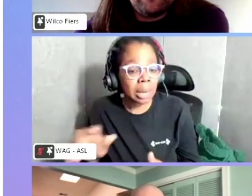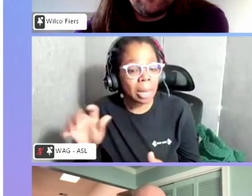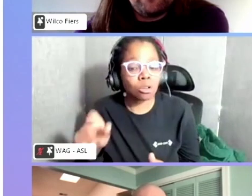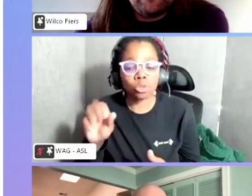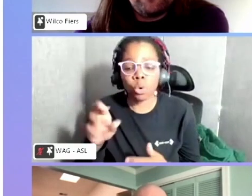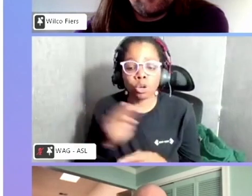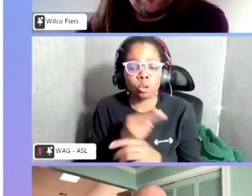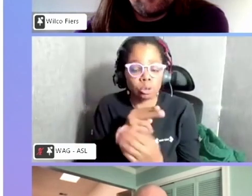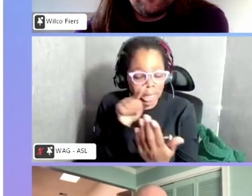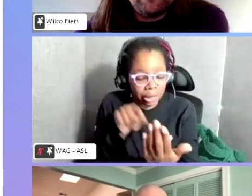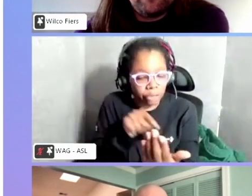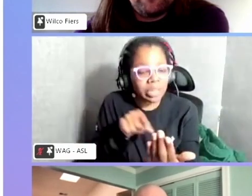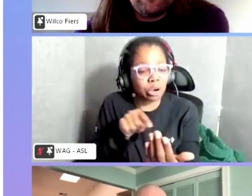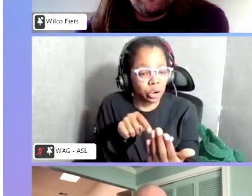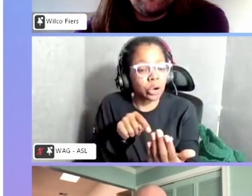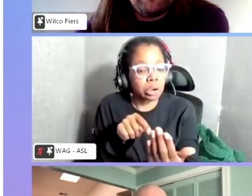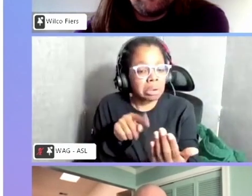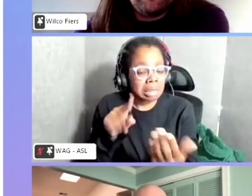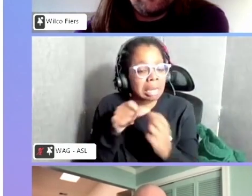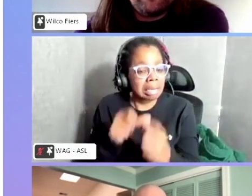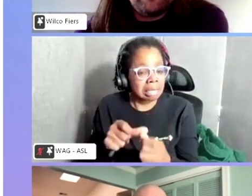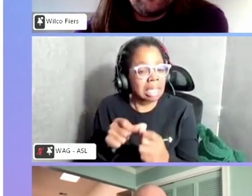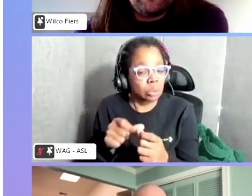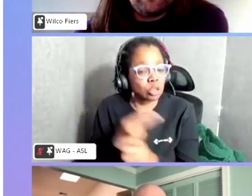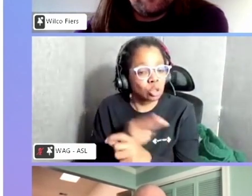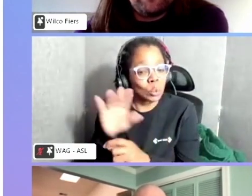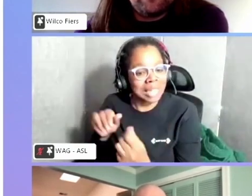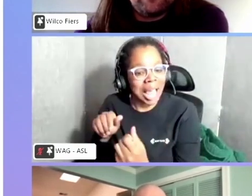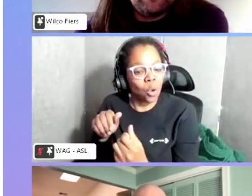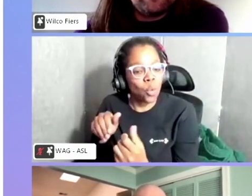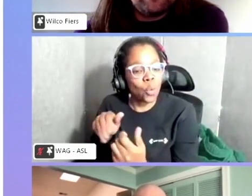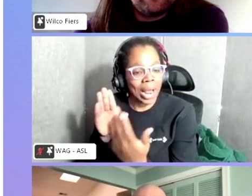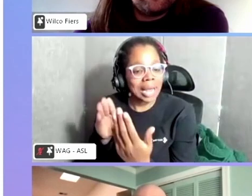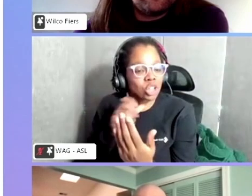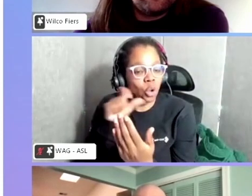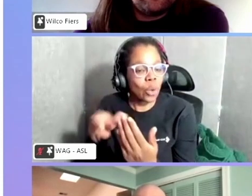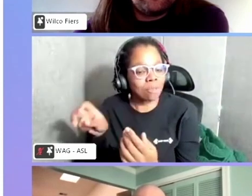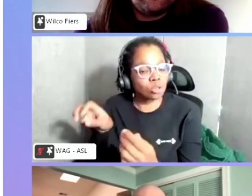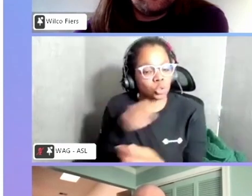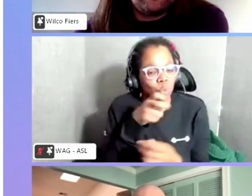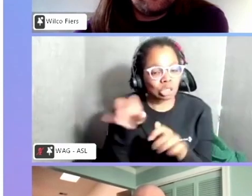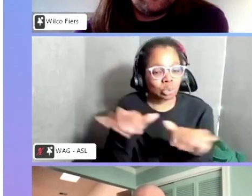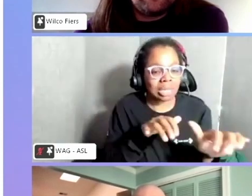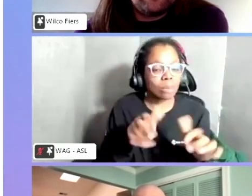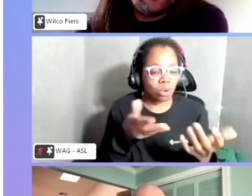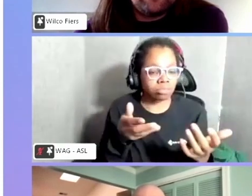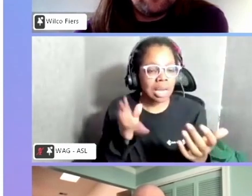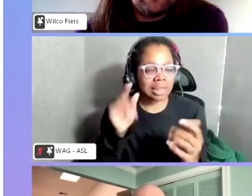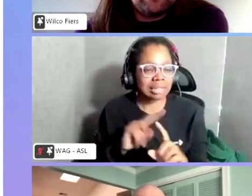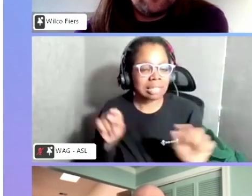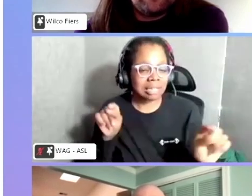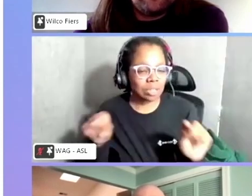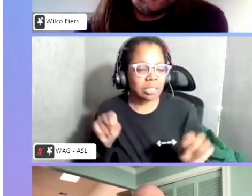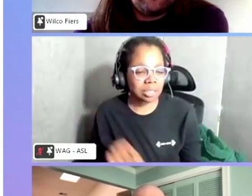using their finger on a touch screen to continue to do so without having to switch over to keyboard. So that's the difference